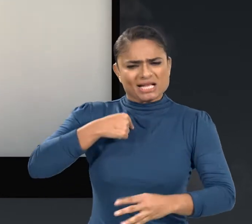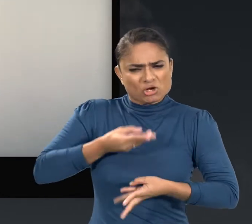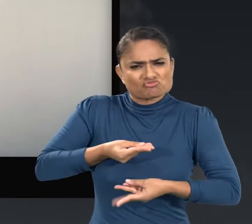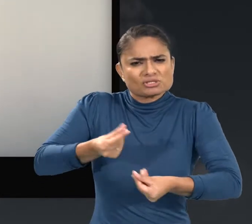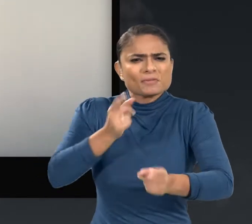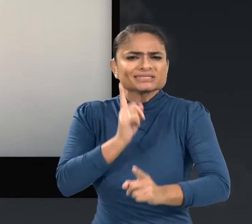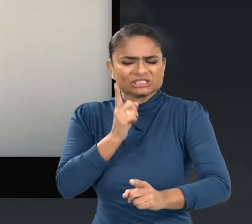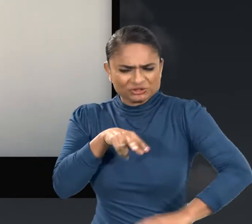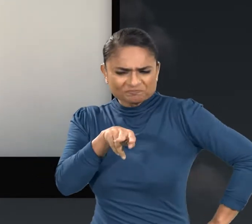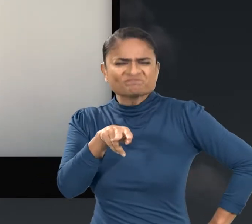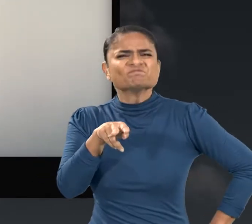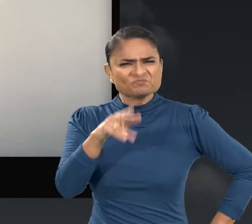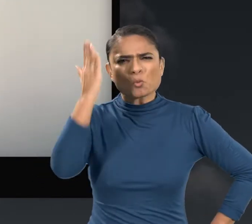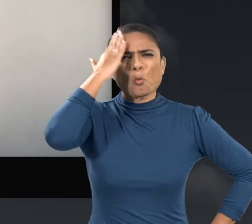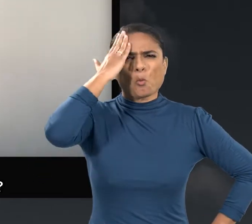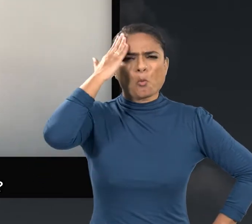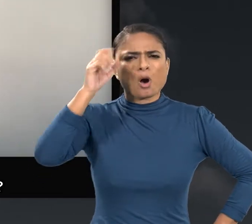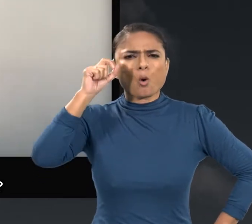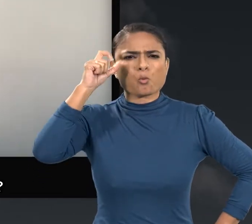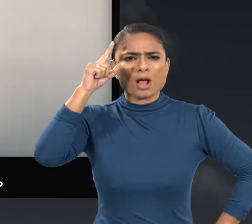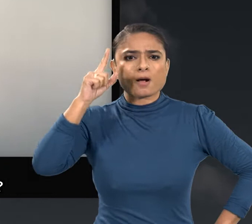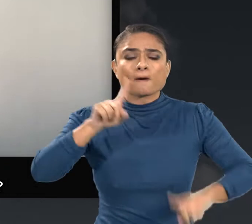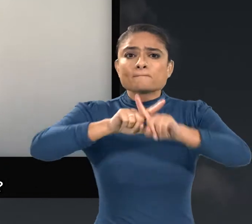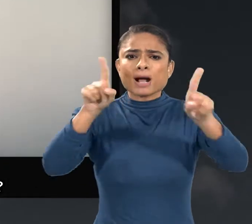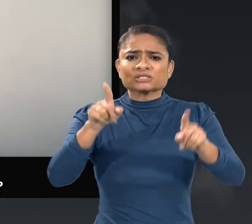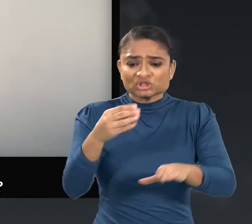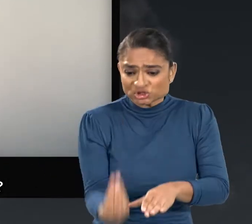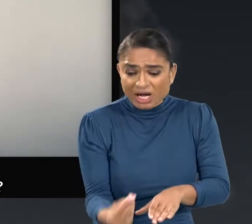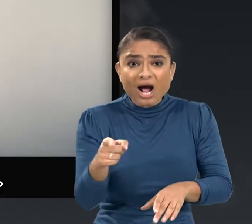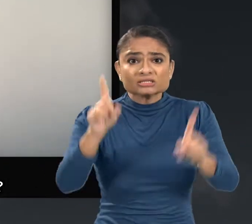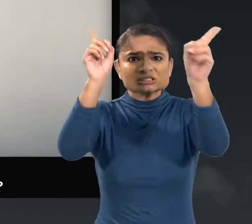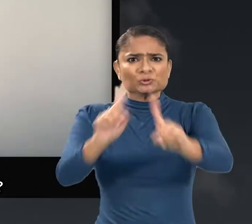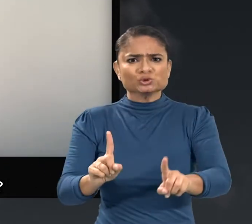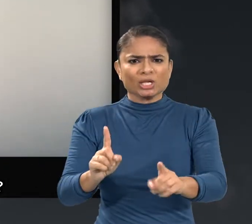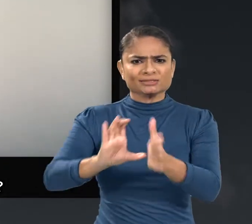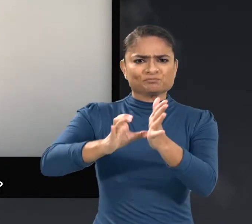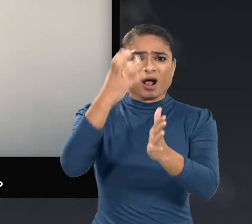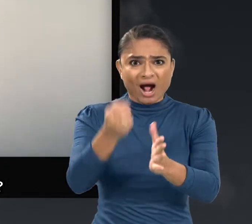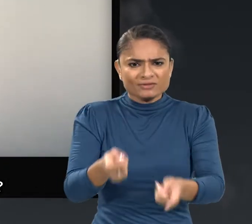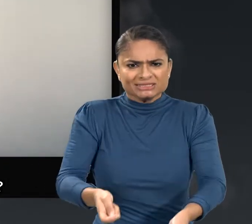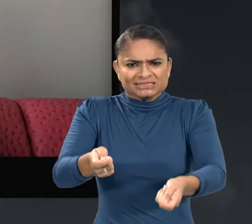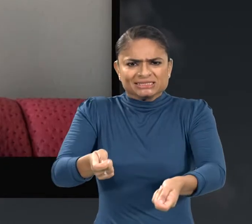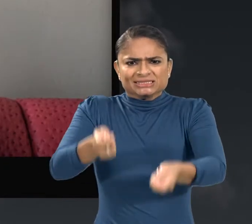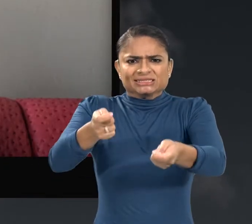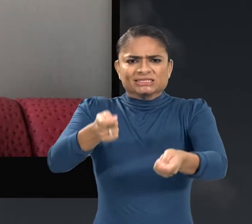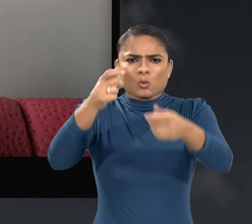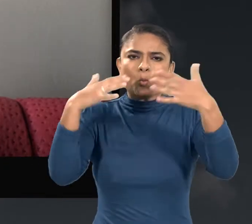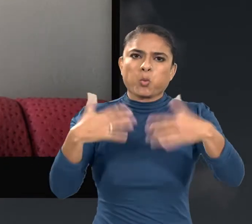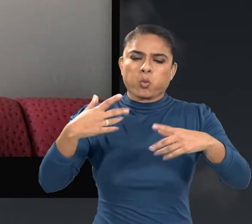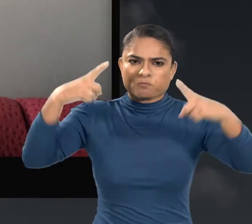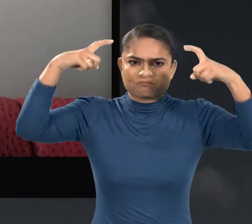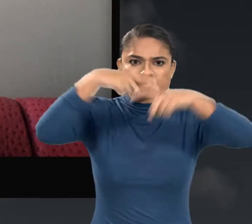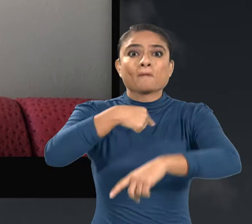remedial teacher, I was very aware of it. Raising a special needs person, how does it enhance my womanhood? It's given me